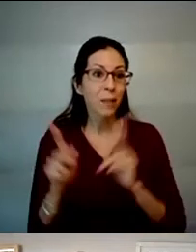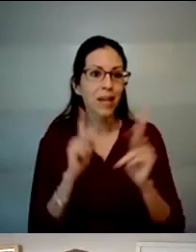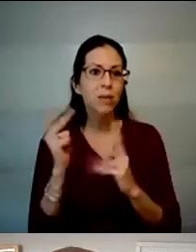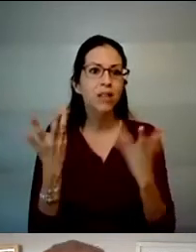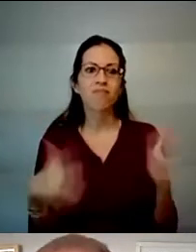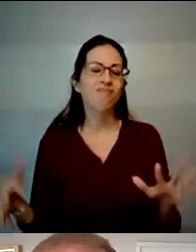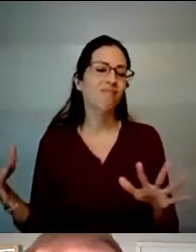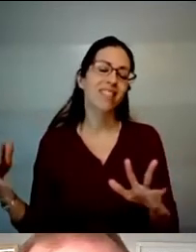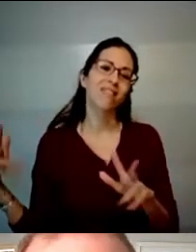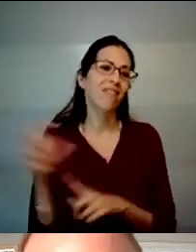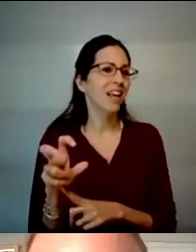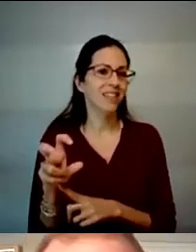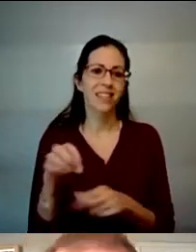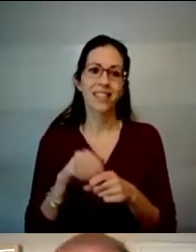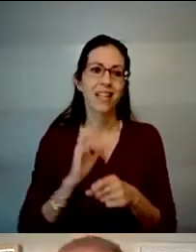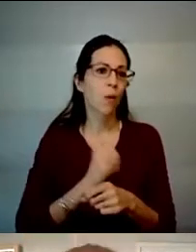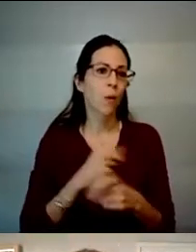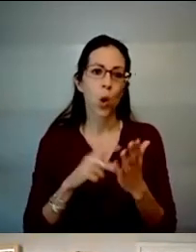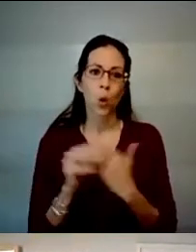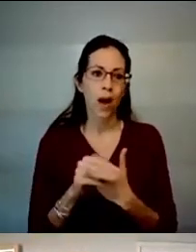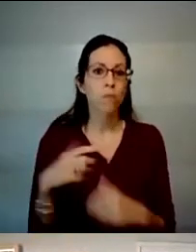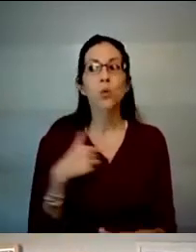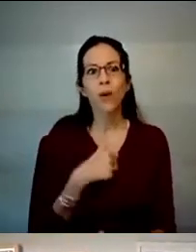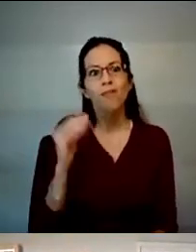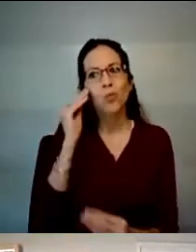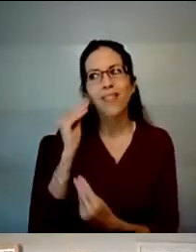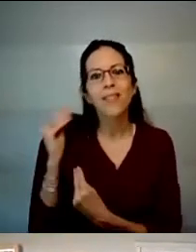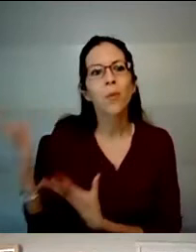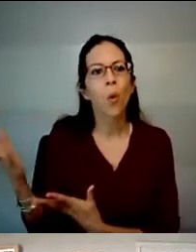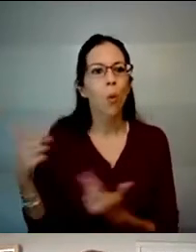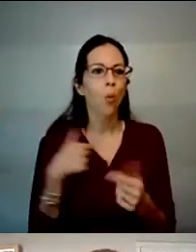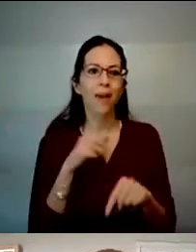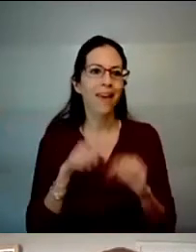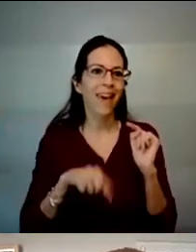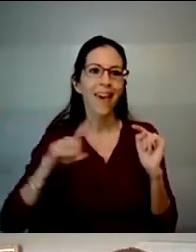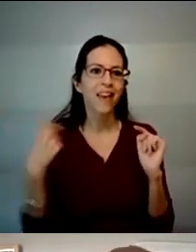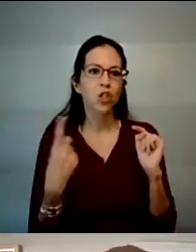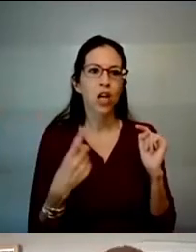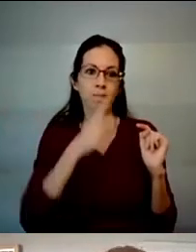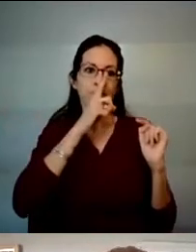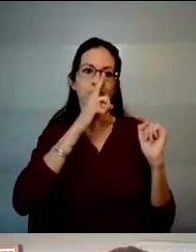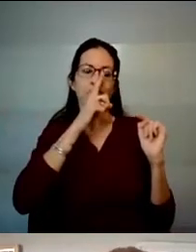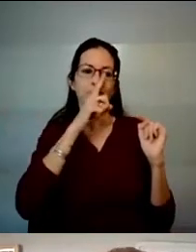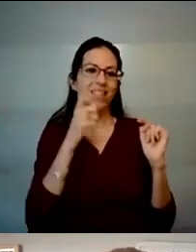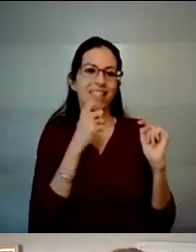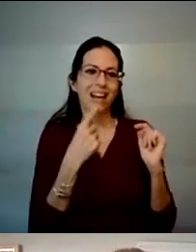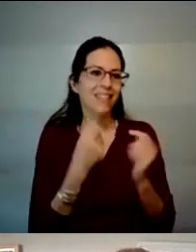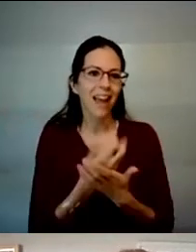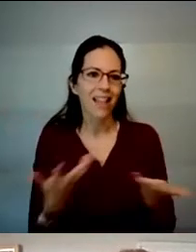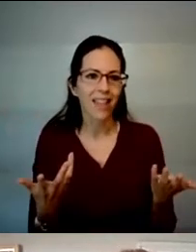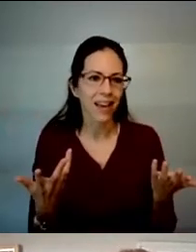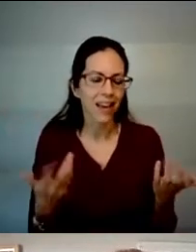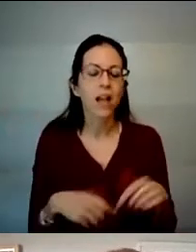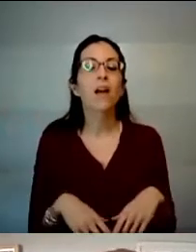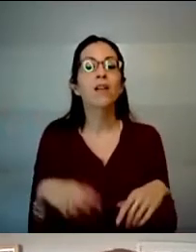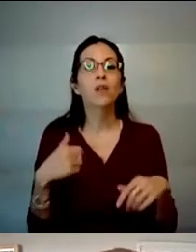program, we have to keep them informed. We can't just go radio silent just because there's no events happening. So I just kind